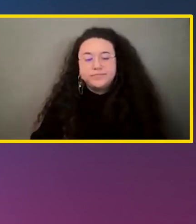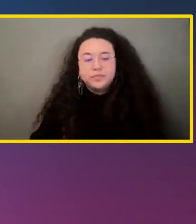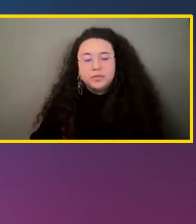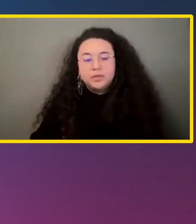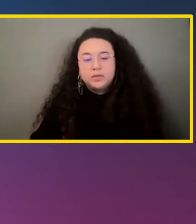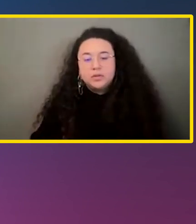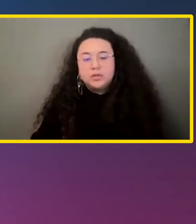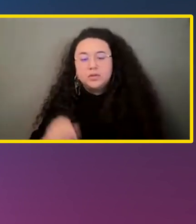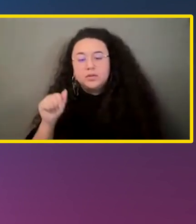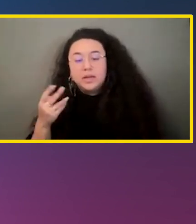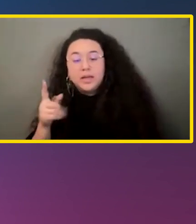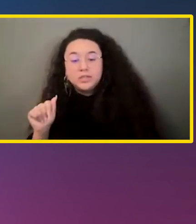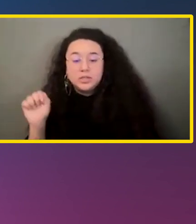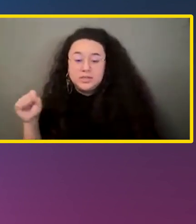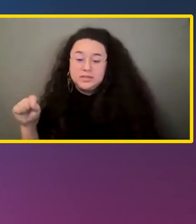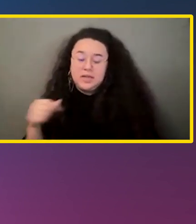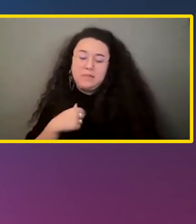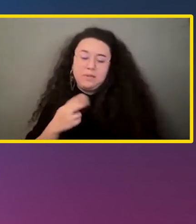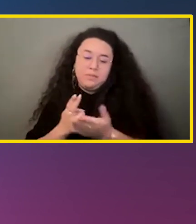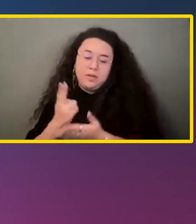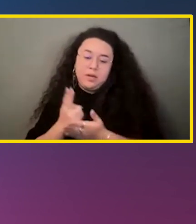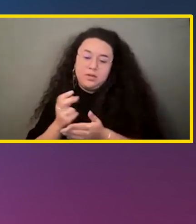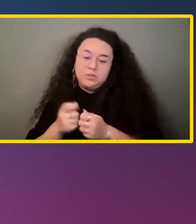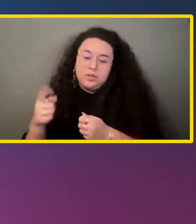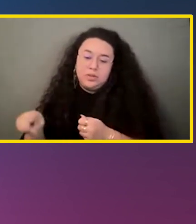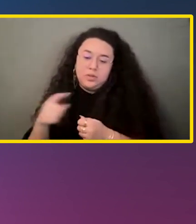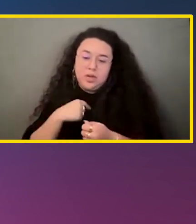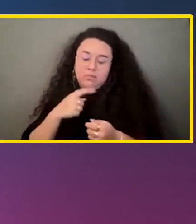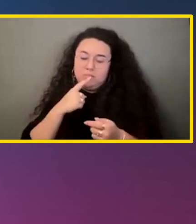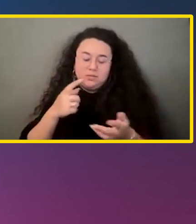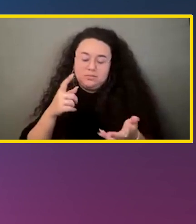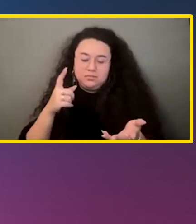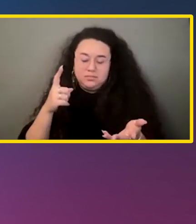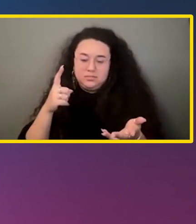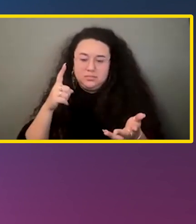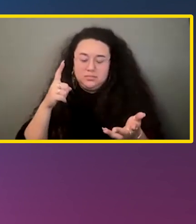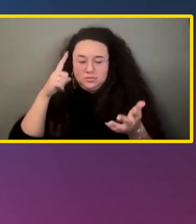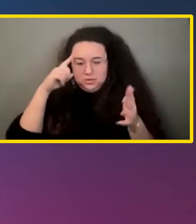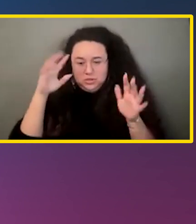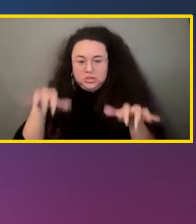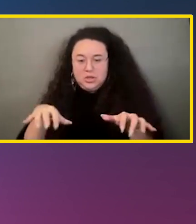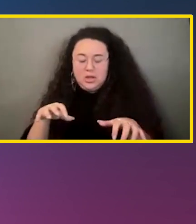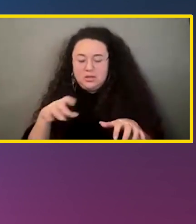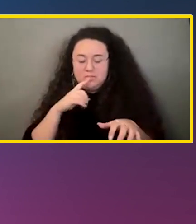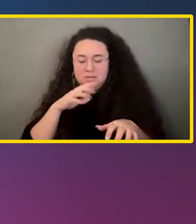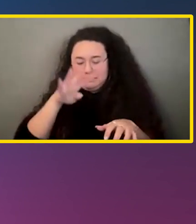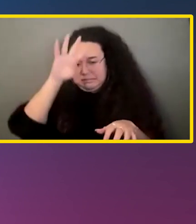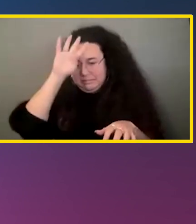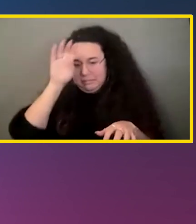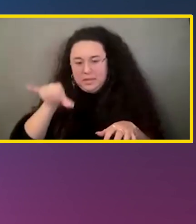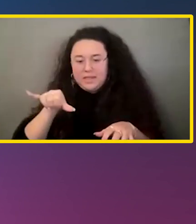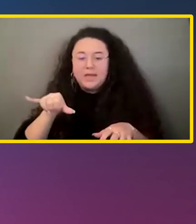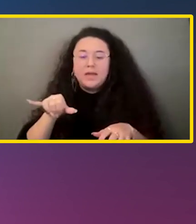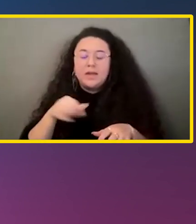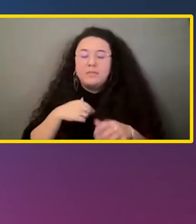Yeah. Yeah, I'll be honest with you. I've been baffled by it, because I grew up in a small town in Pensacola,